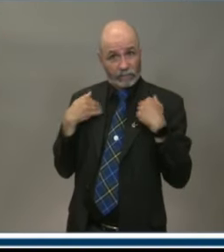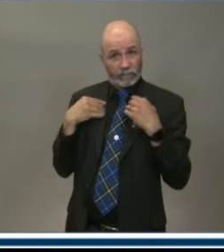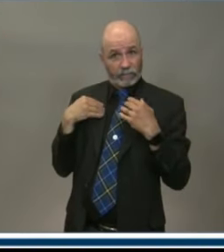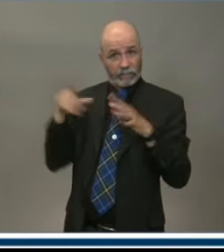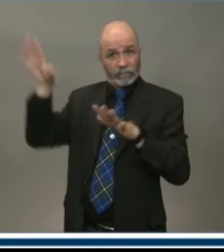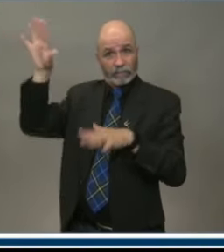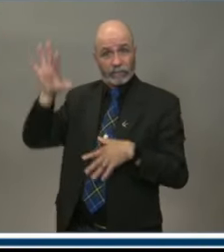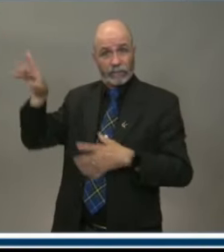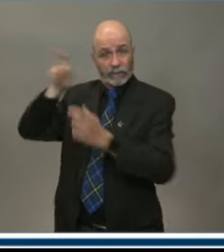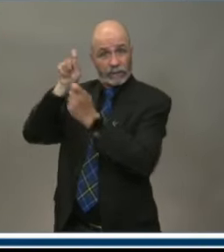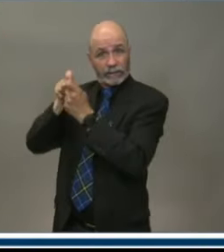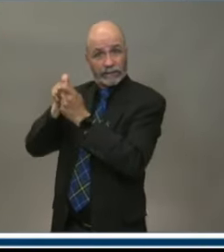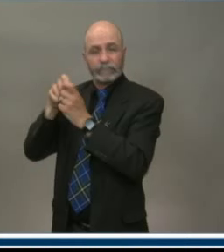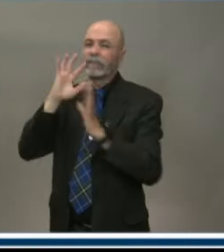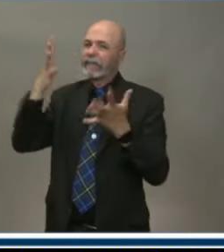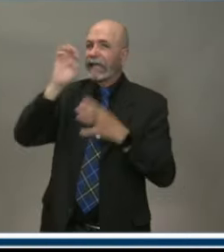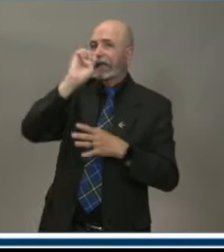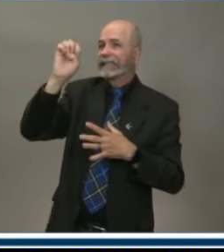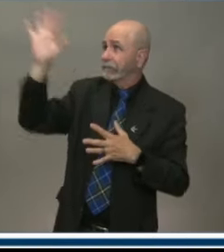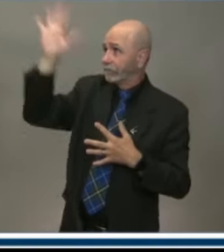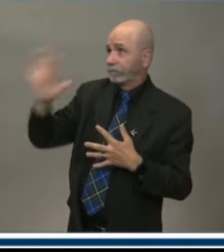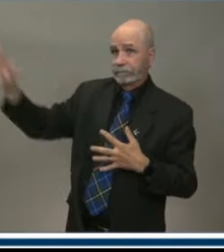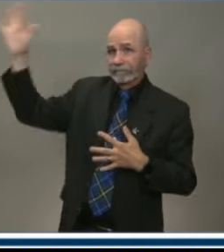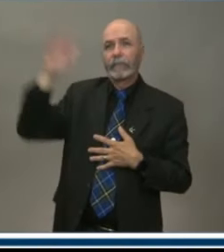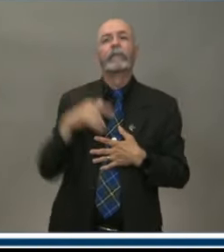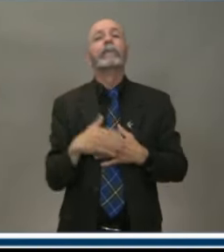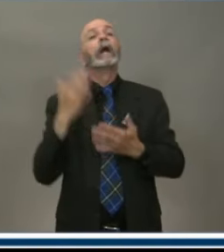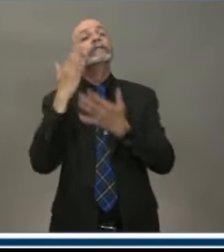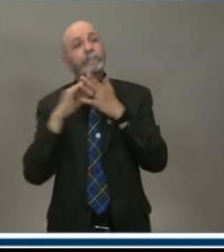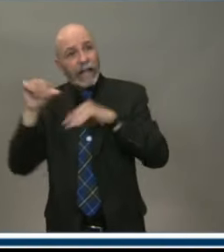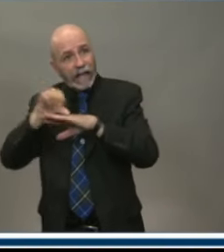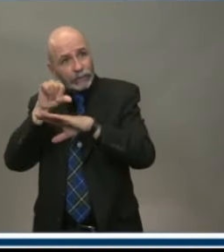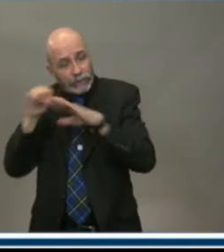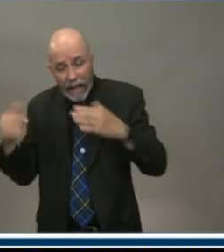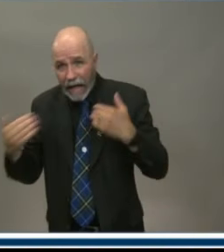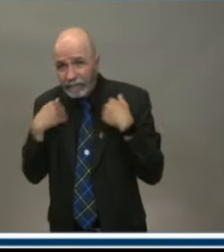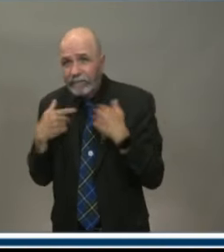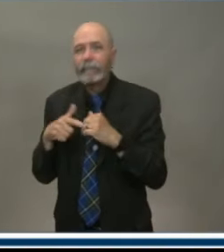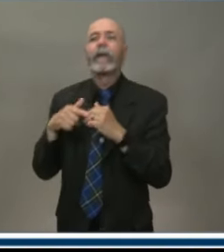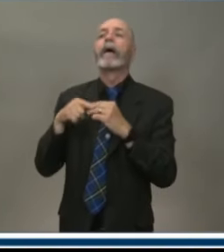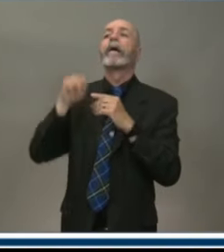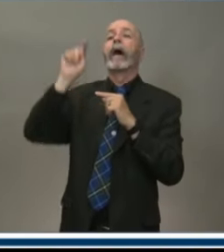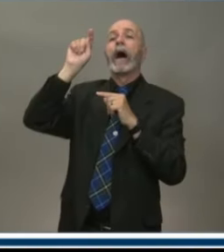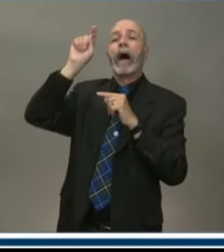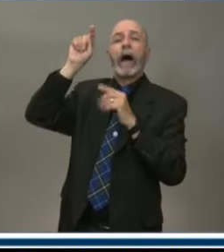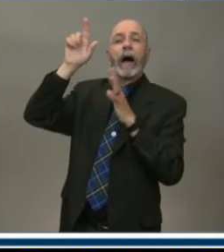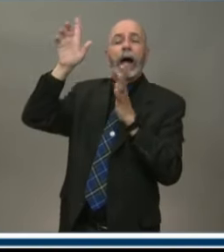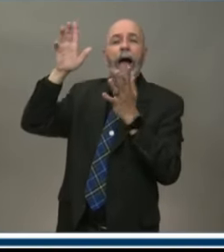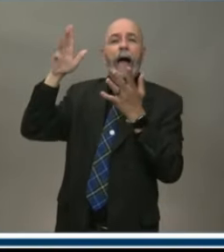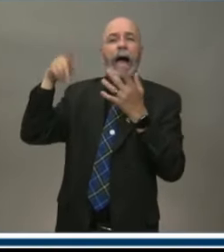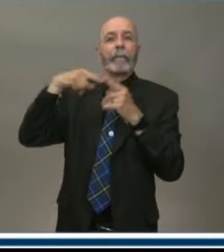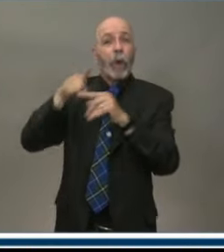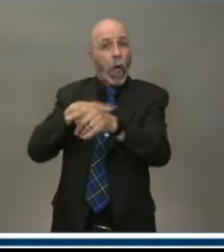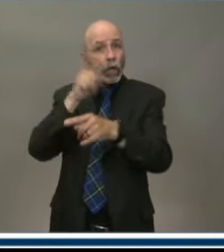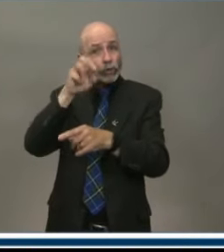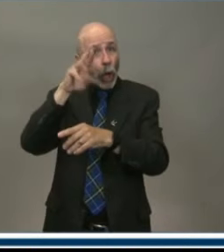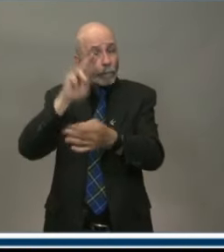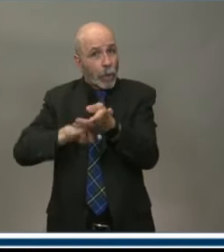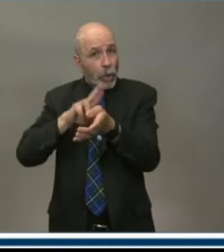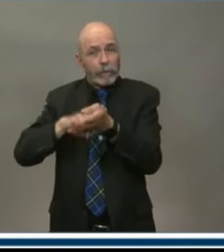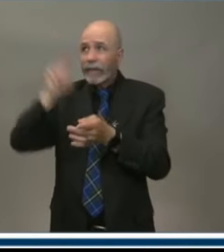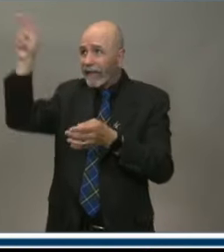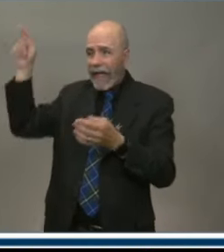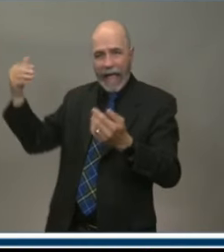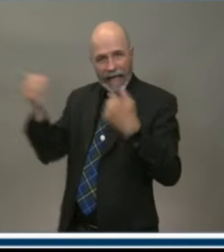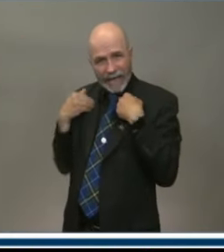Eastern Zone. So there's been cases in Antigonish, long-term care facility outbreak in Antigonish. We've had cases in different parts